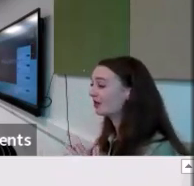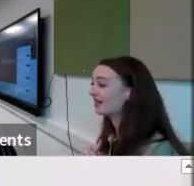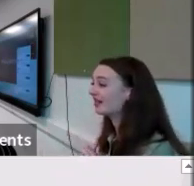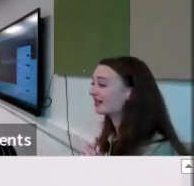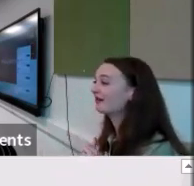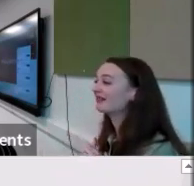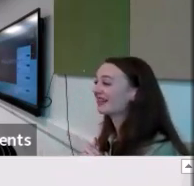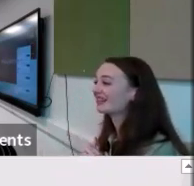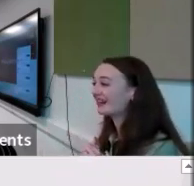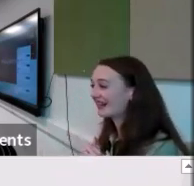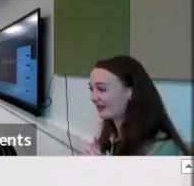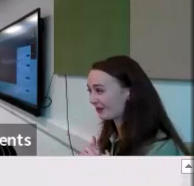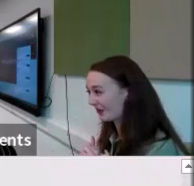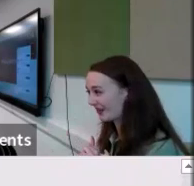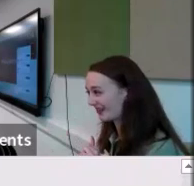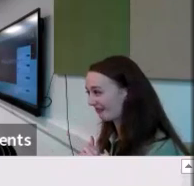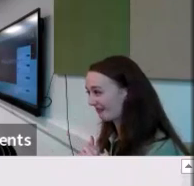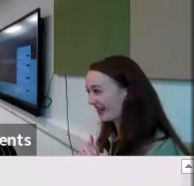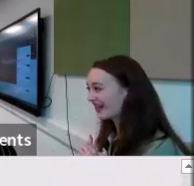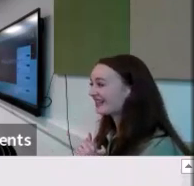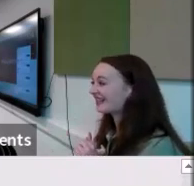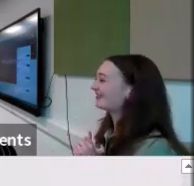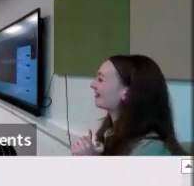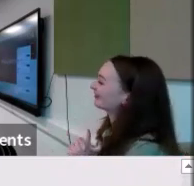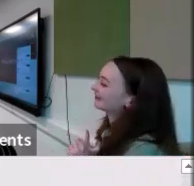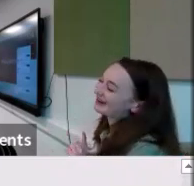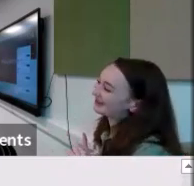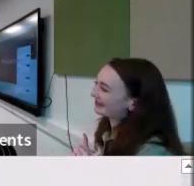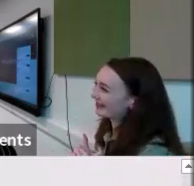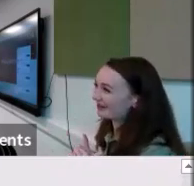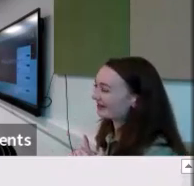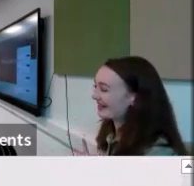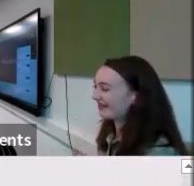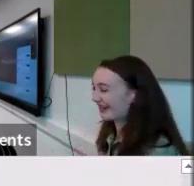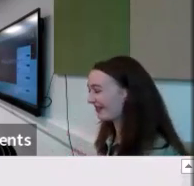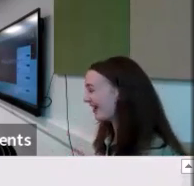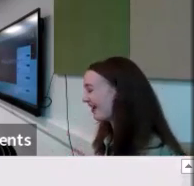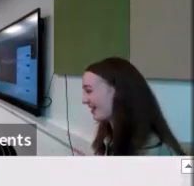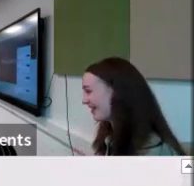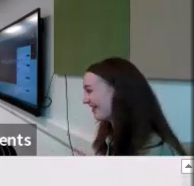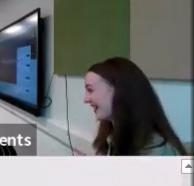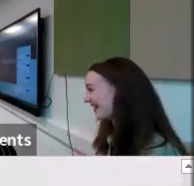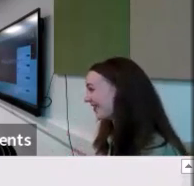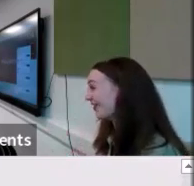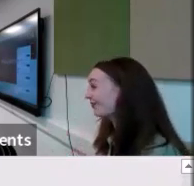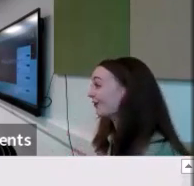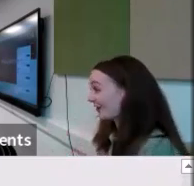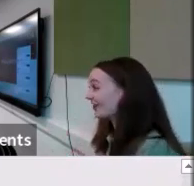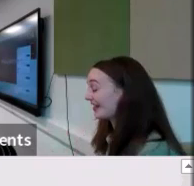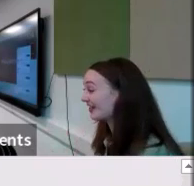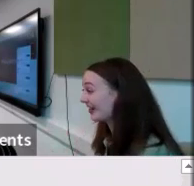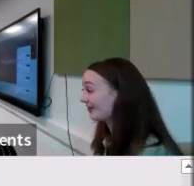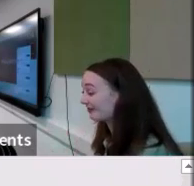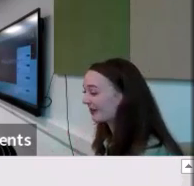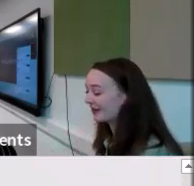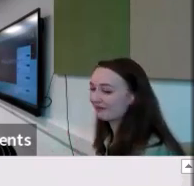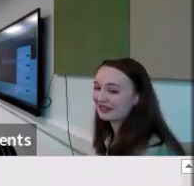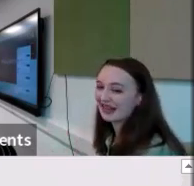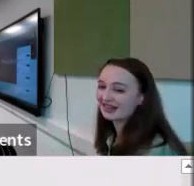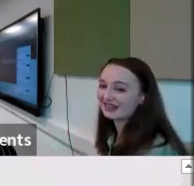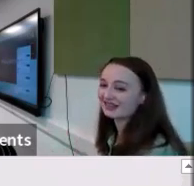in the morning, and 2 hours later I had a response. So don't rule out doing the complaint if that's what you have to do to get it sorted for an urgent